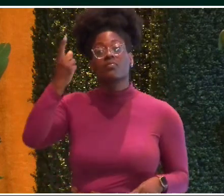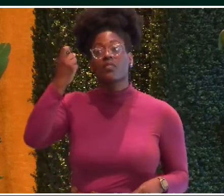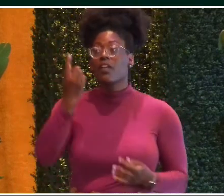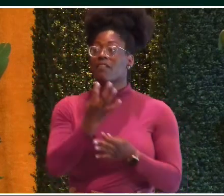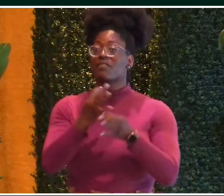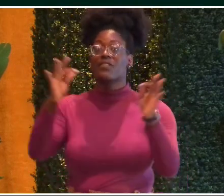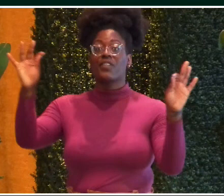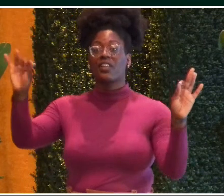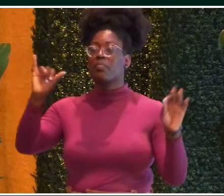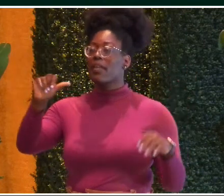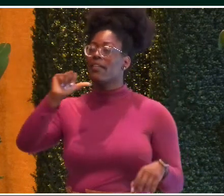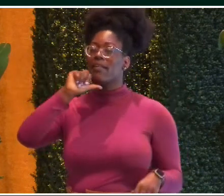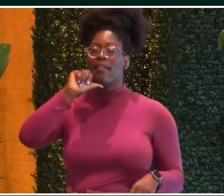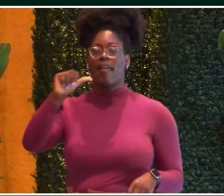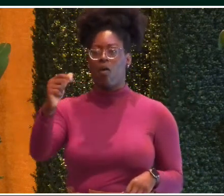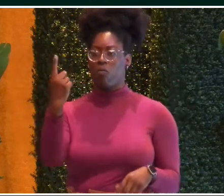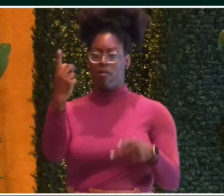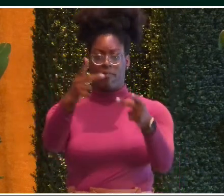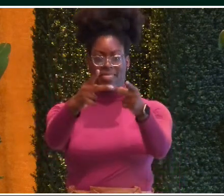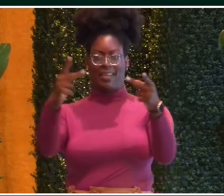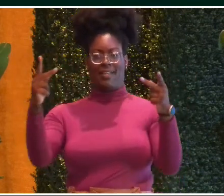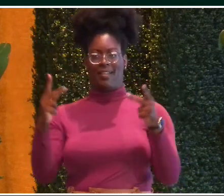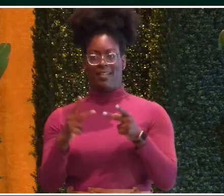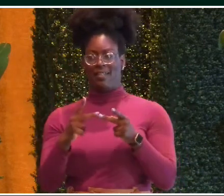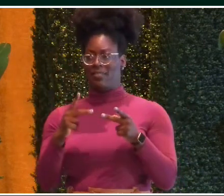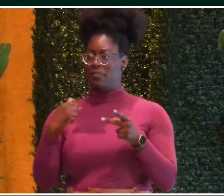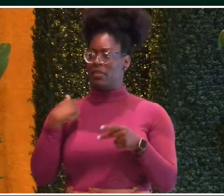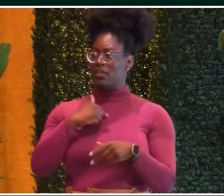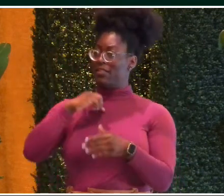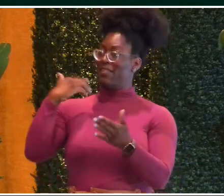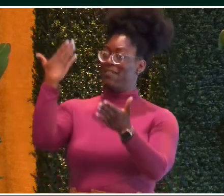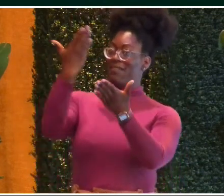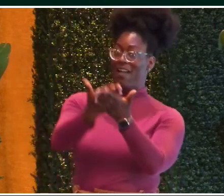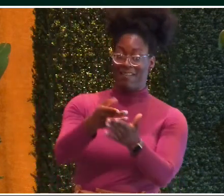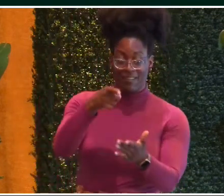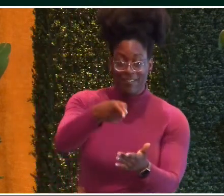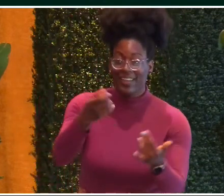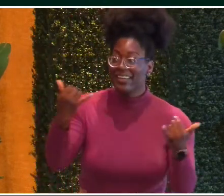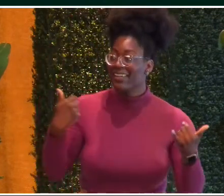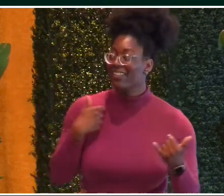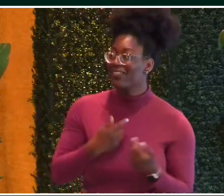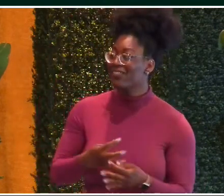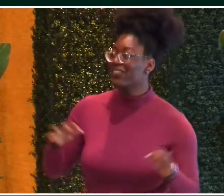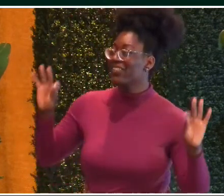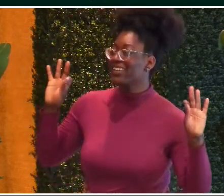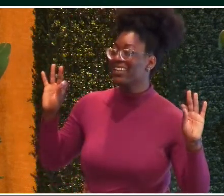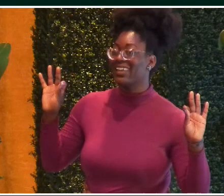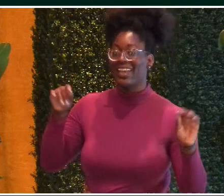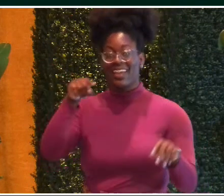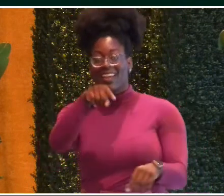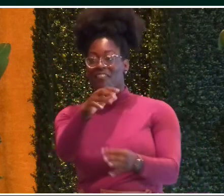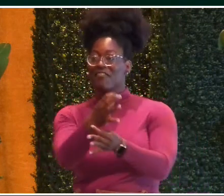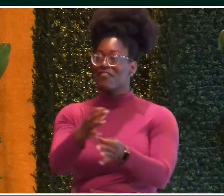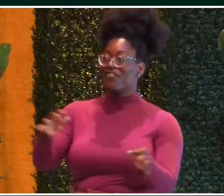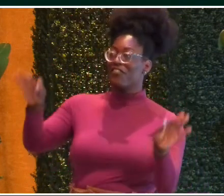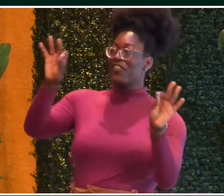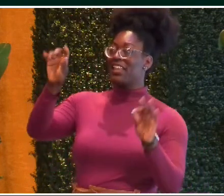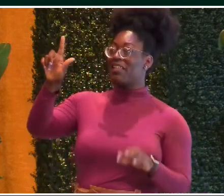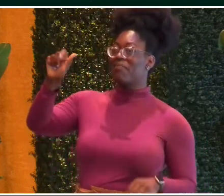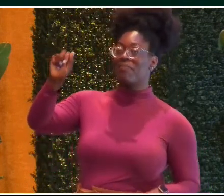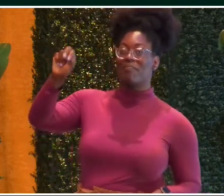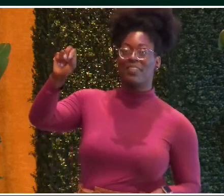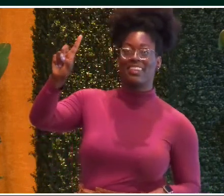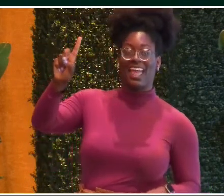a destination. It can't be, because we're not going to arrive at freedom land and everything's going to turn out